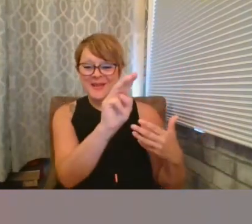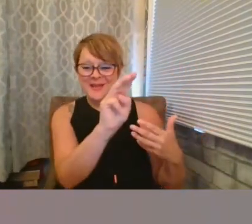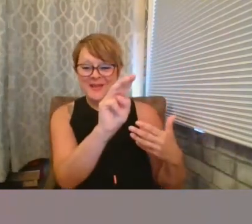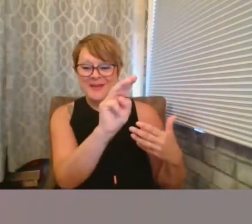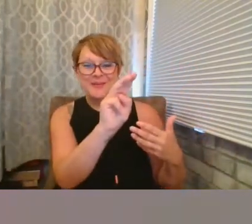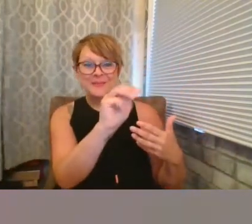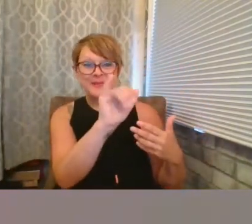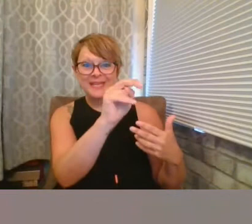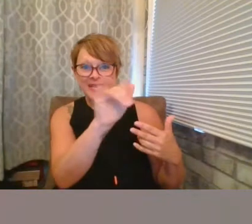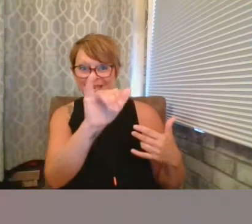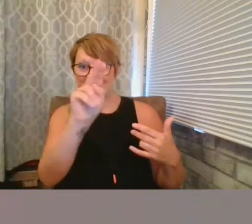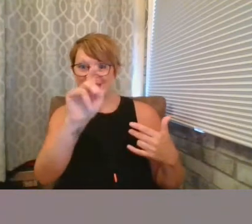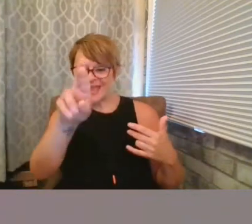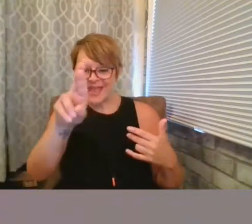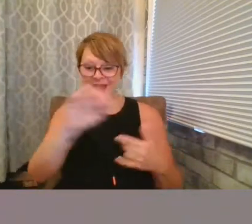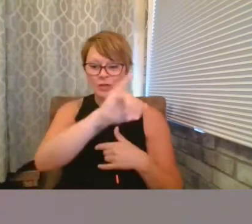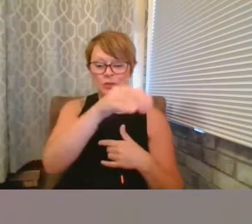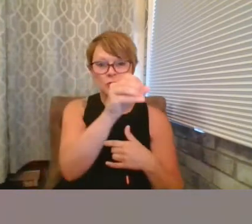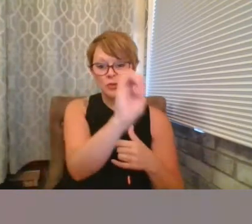Joe Teo, I have Eldin